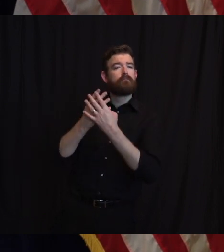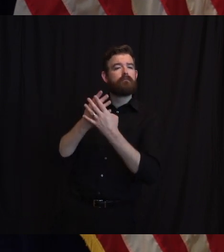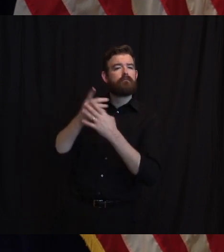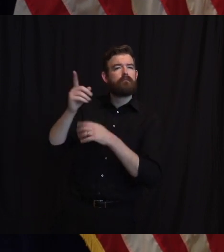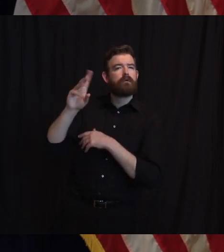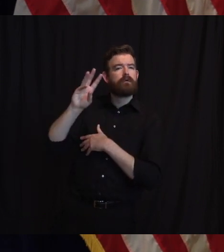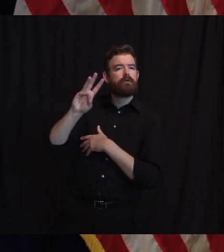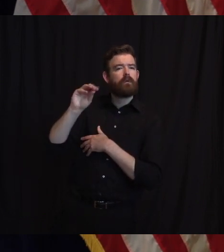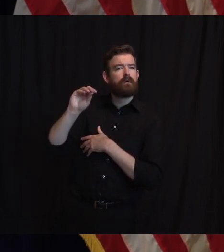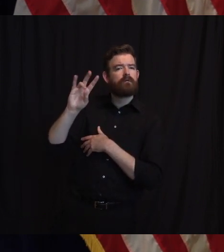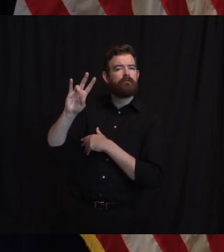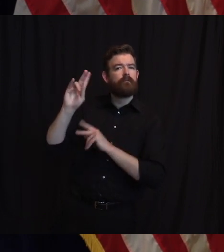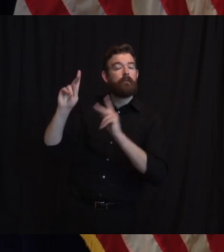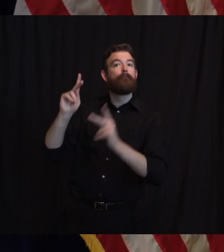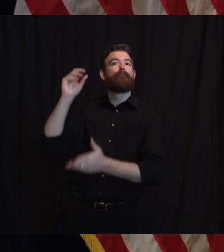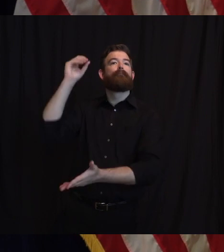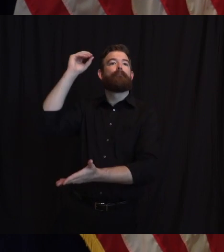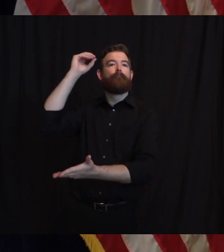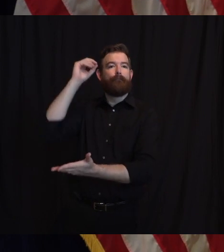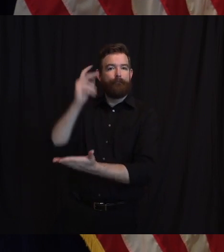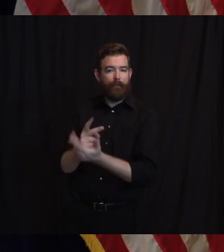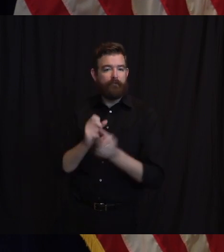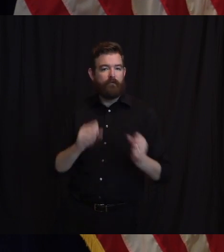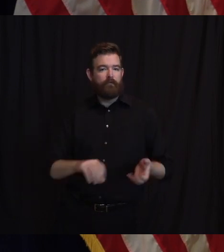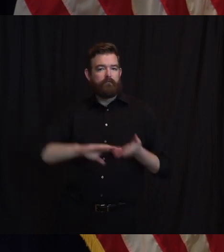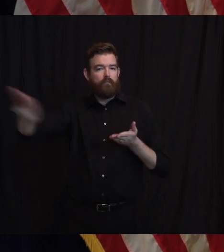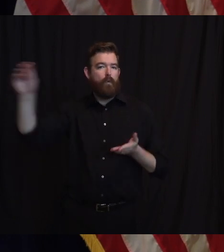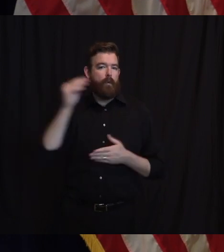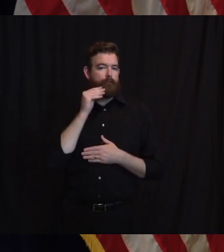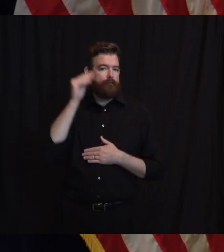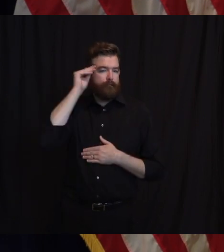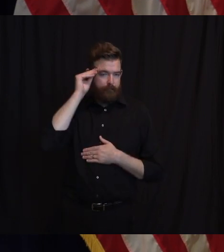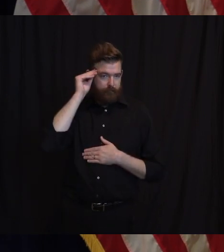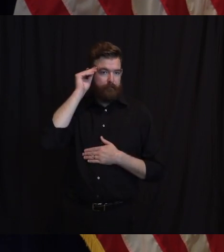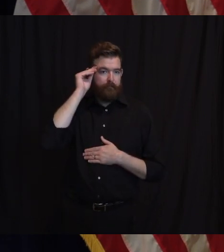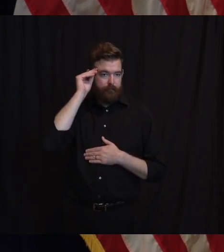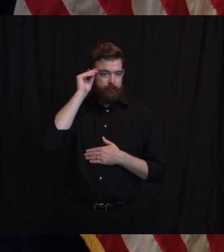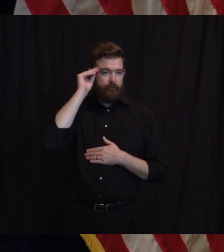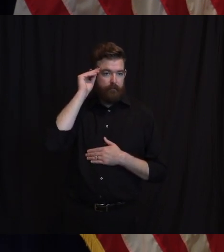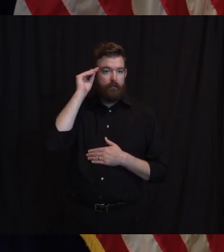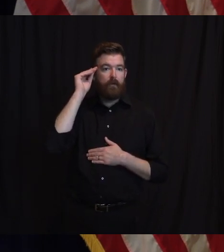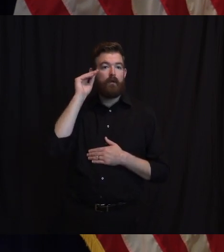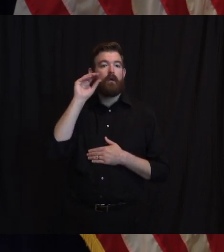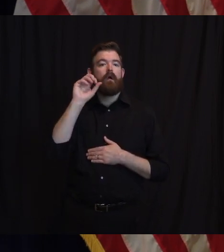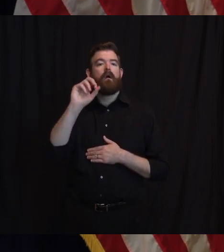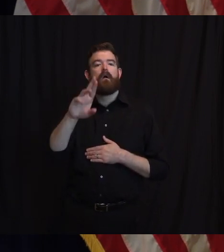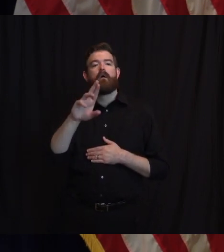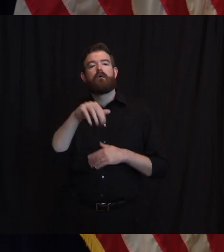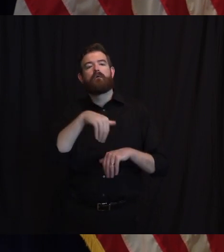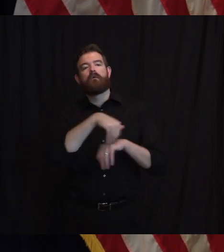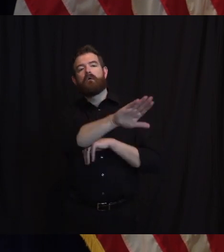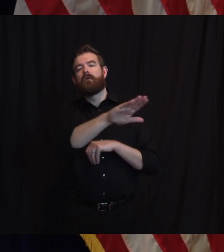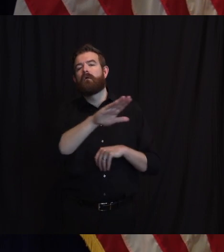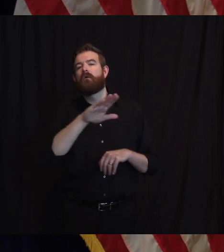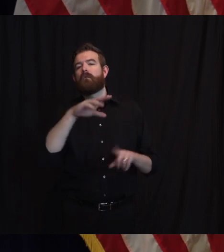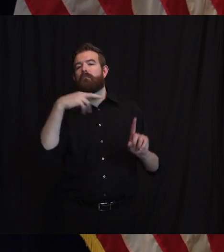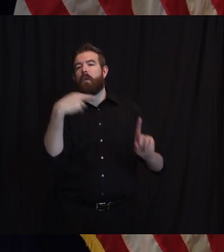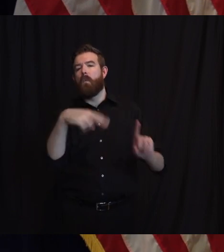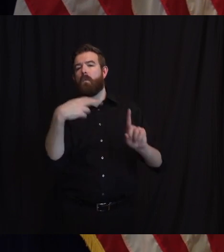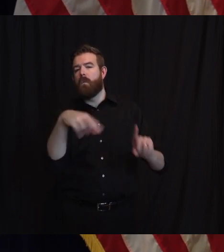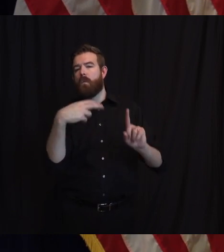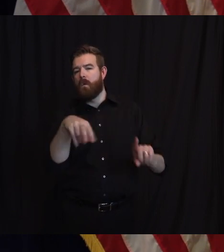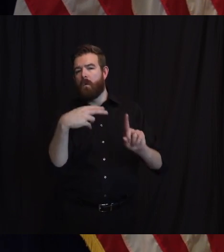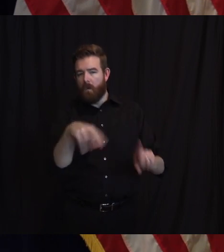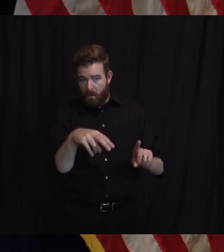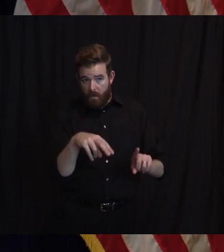have been approved either for home confinement pursuant to the furlough program or for parole. There were 88 people who